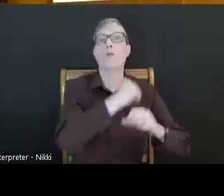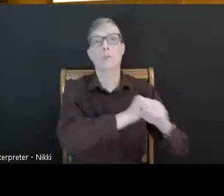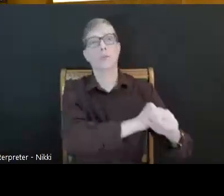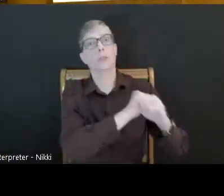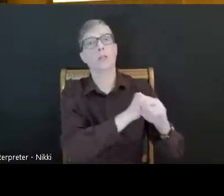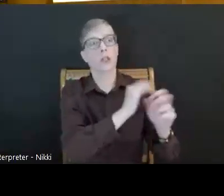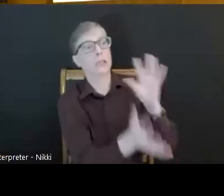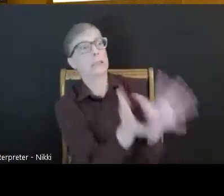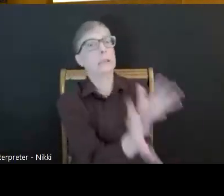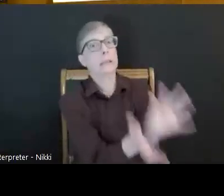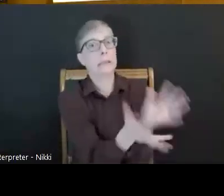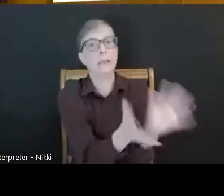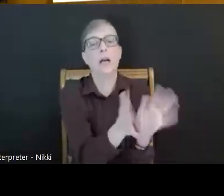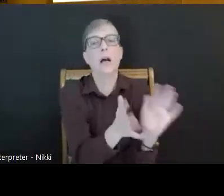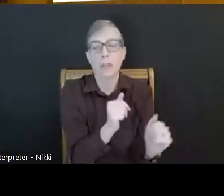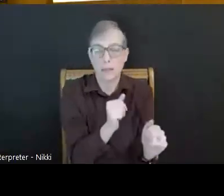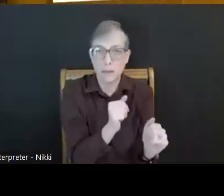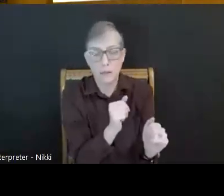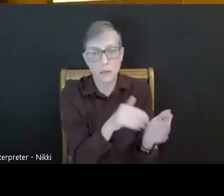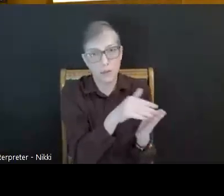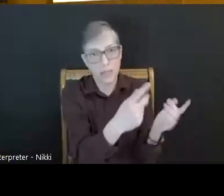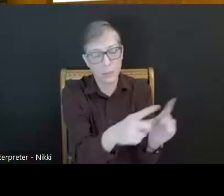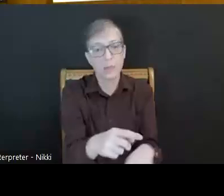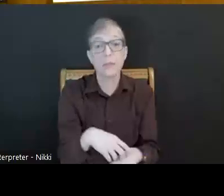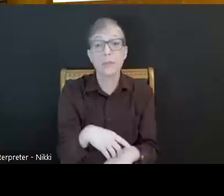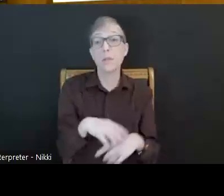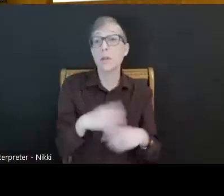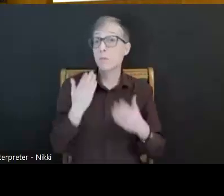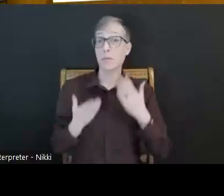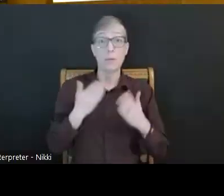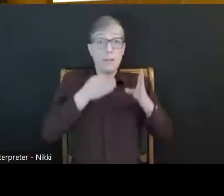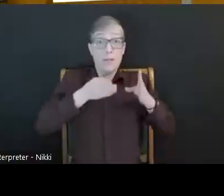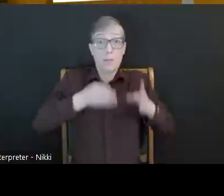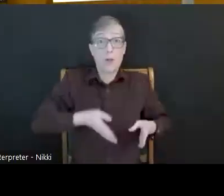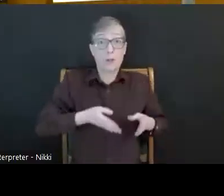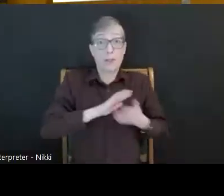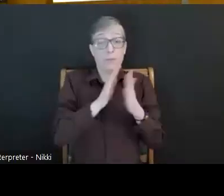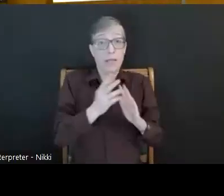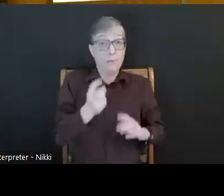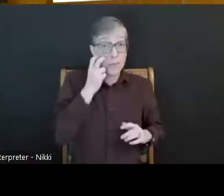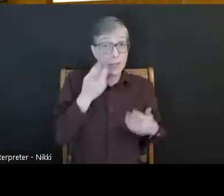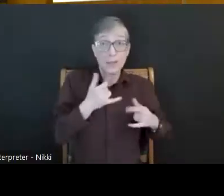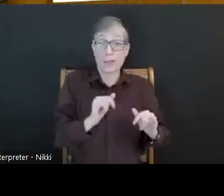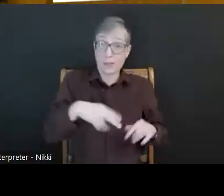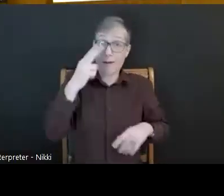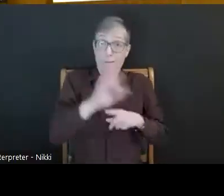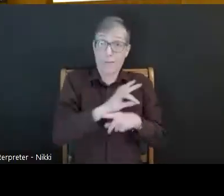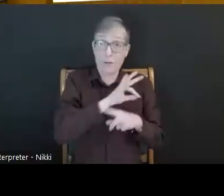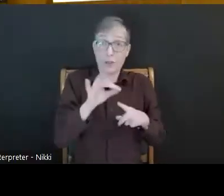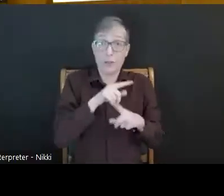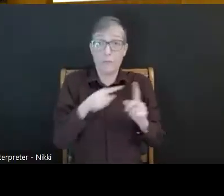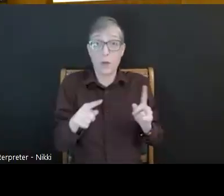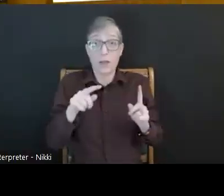vision, even when the people were very, and still are, high-functioning people. But the sense of overprotection kind